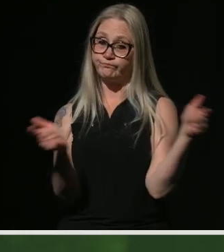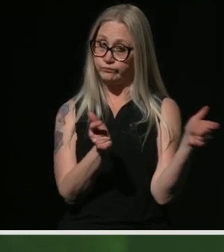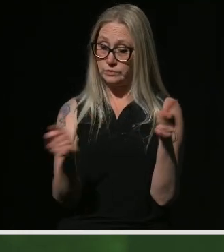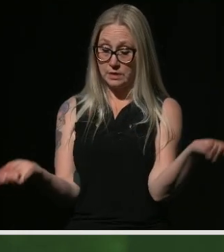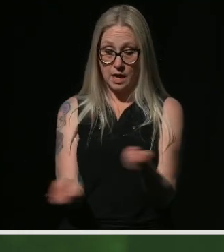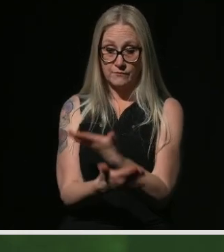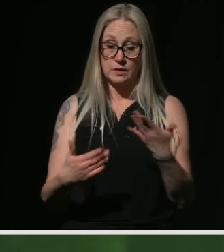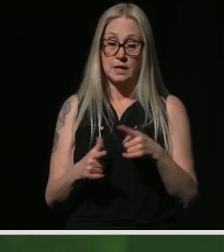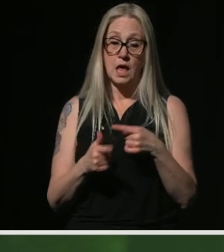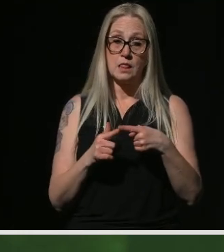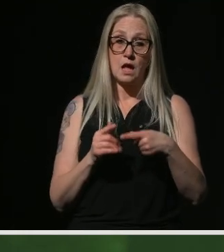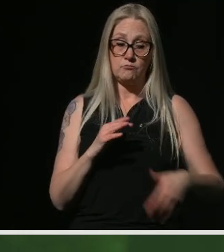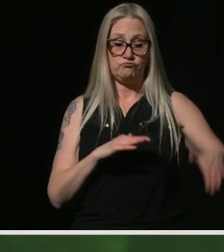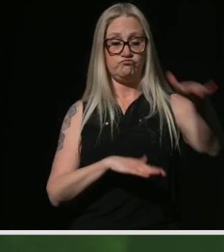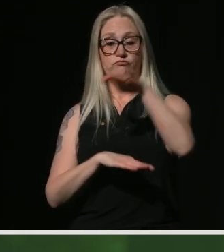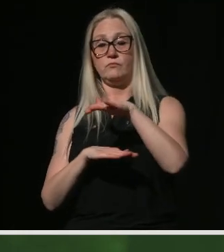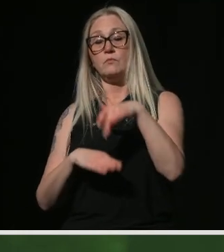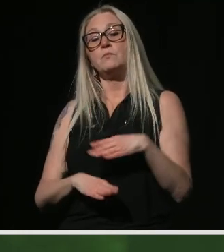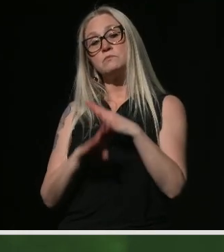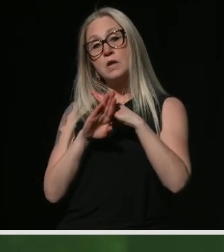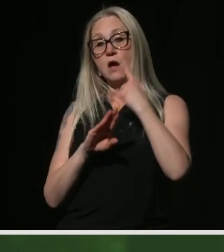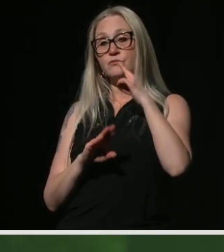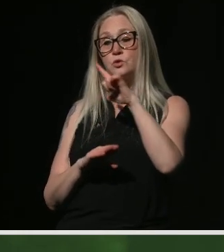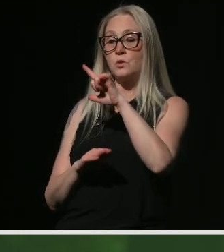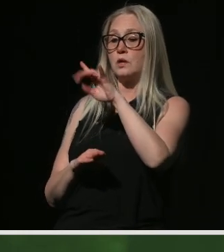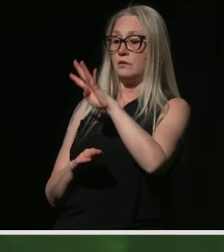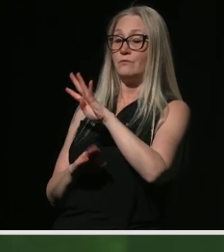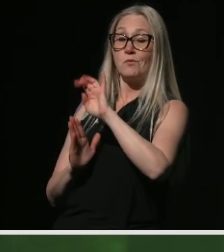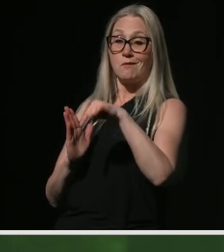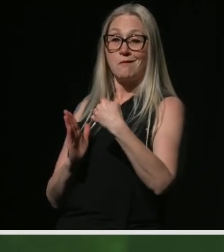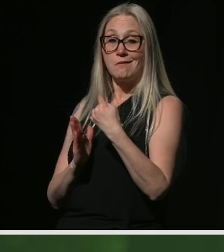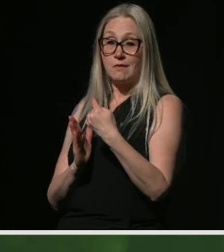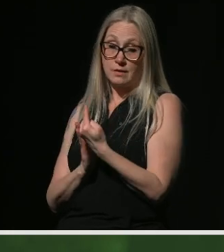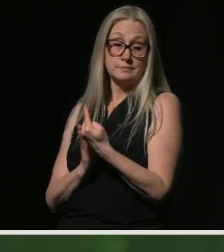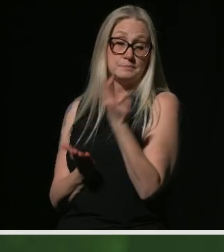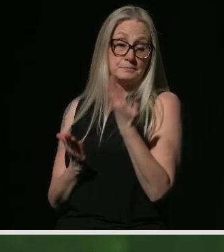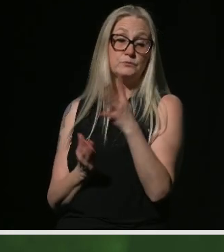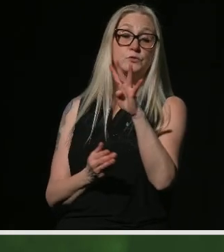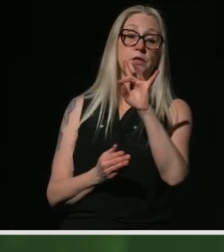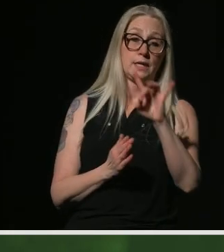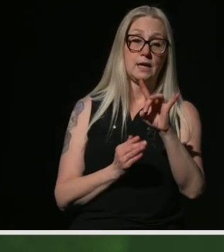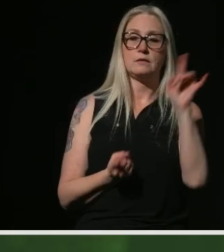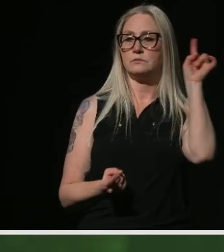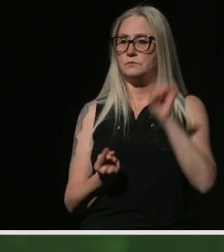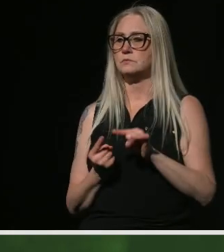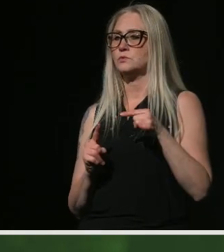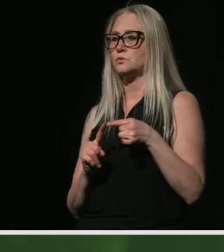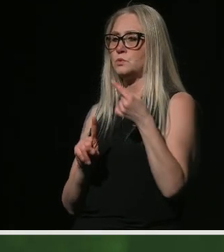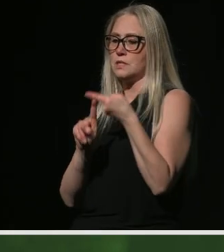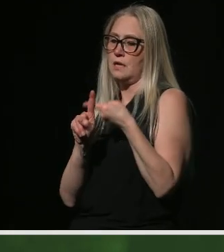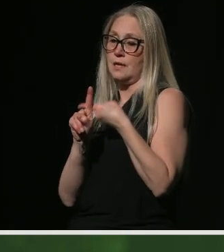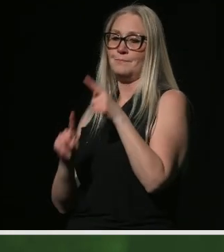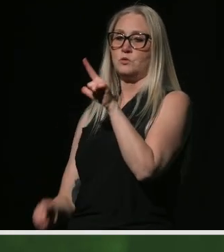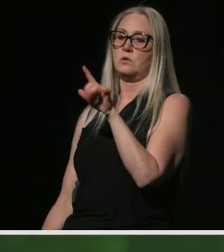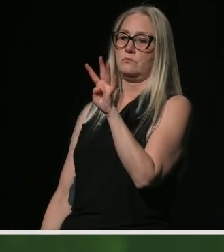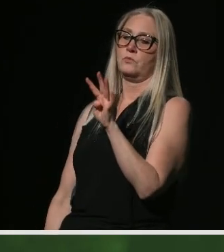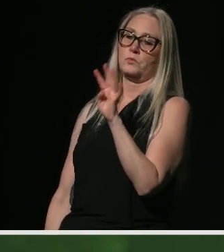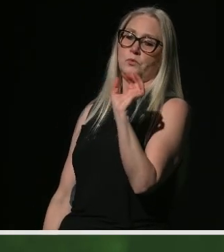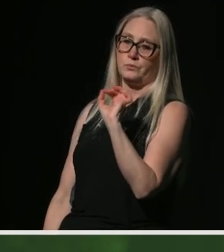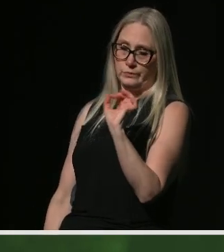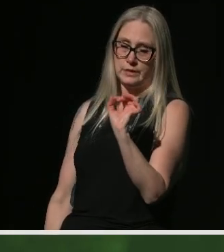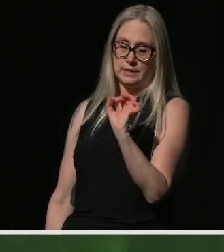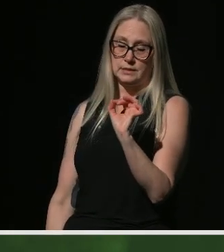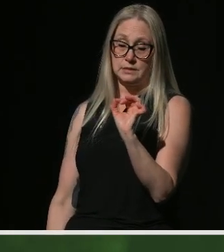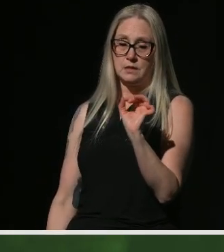It protects it for 24 to 48 hours or longer, down to 25 Fahrenheit. It then is fully rain washable and completely